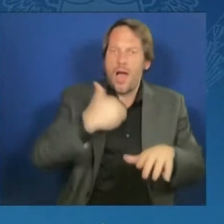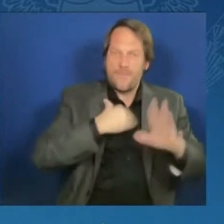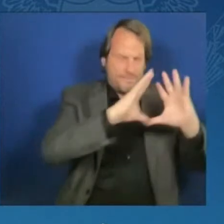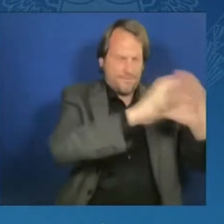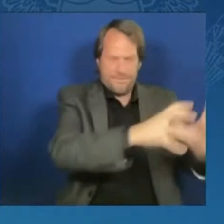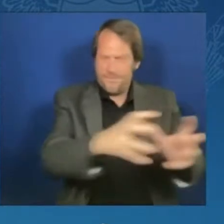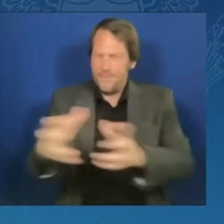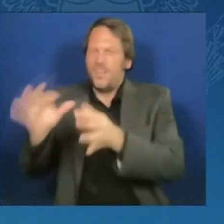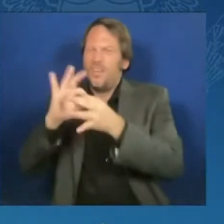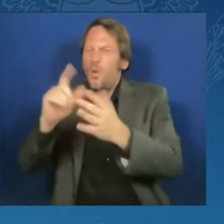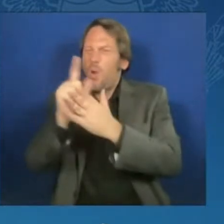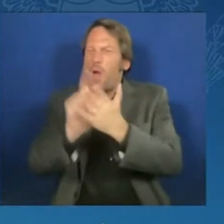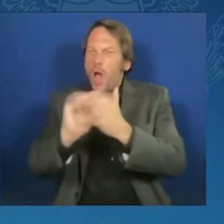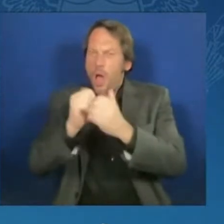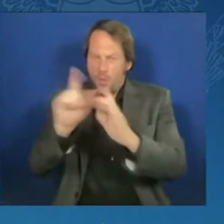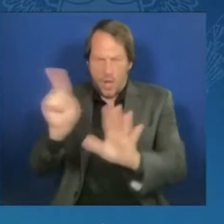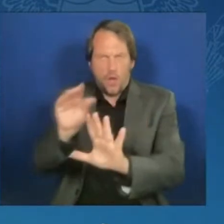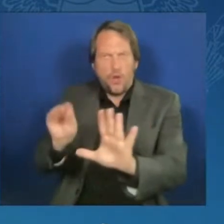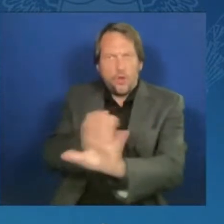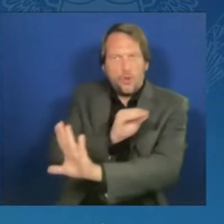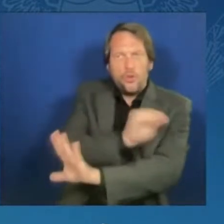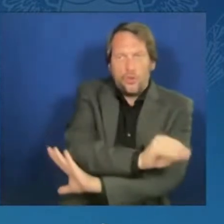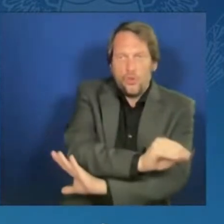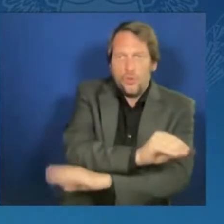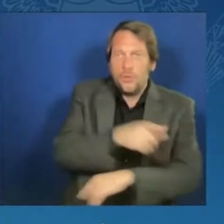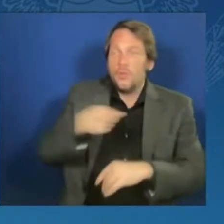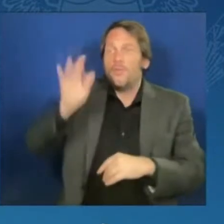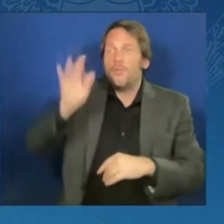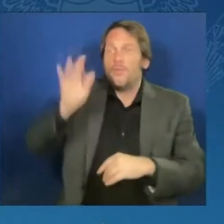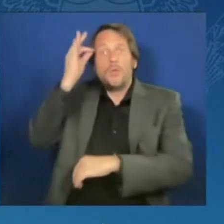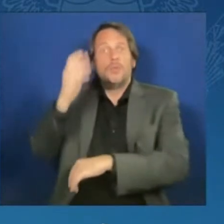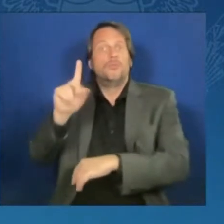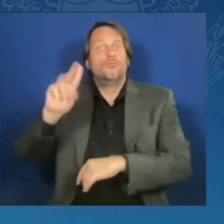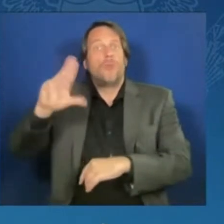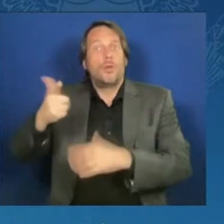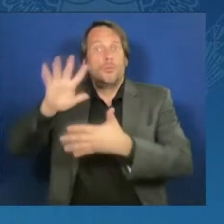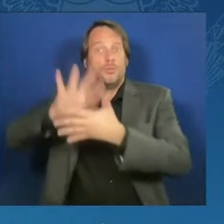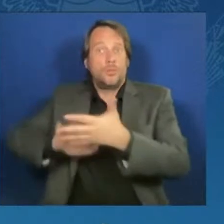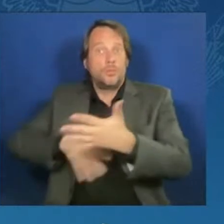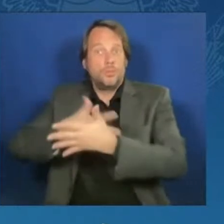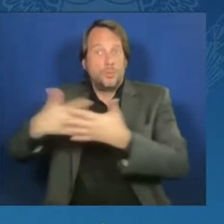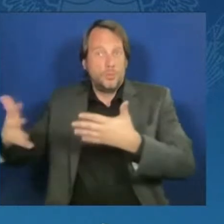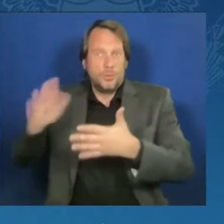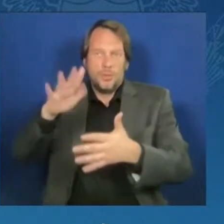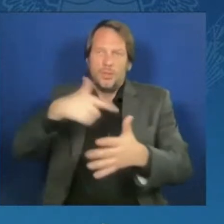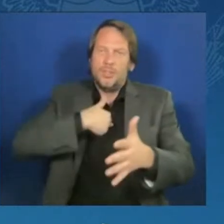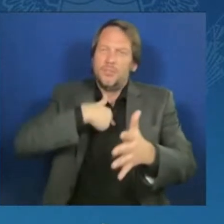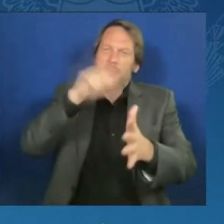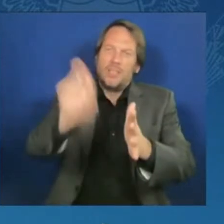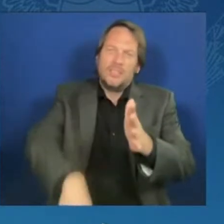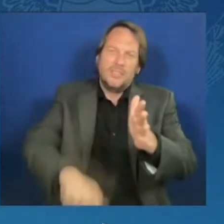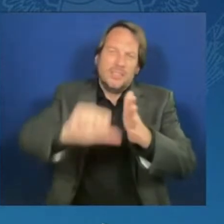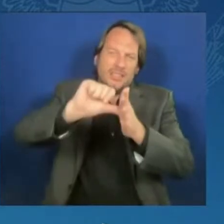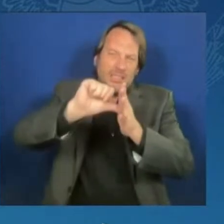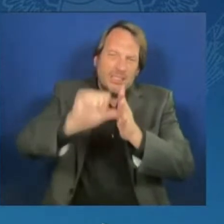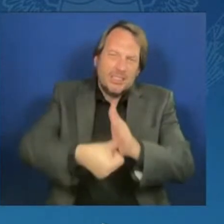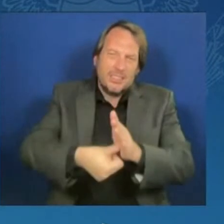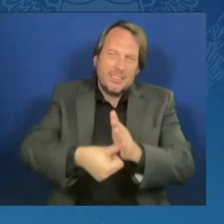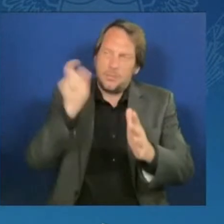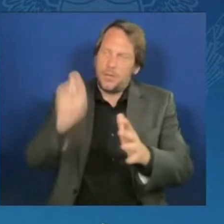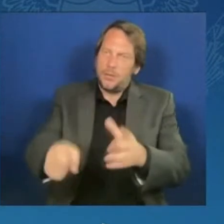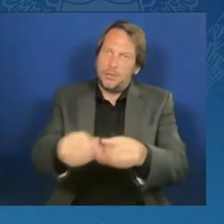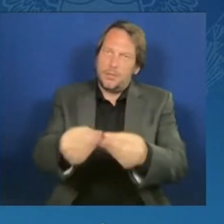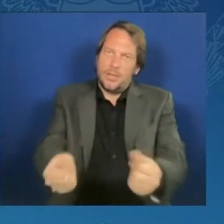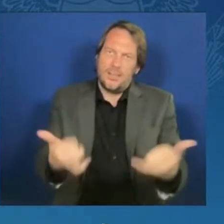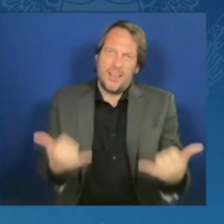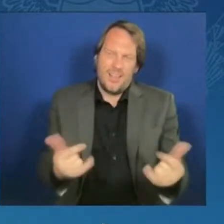possible, and we need to have a resolution based on their findings and their assessment. But this